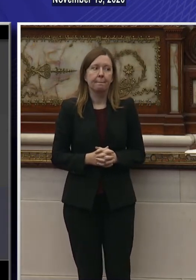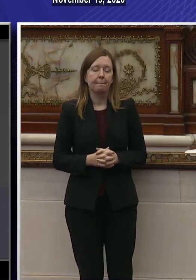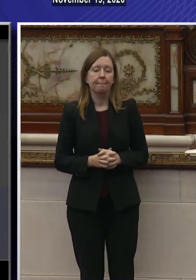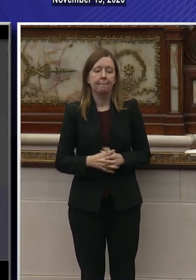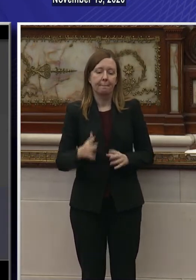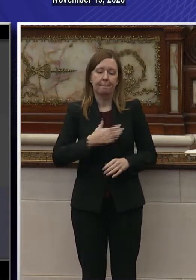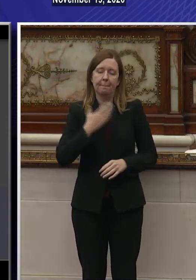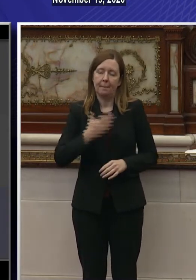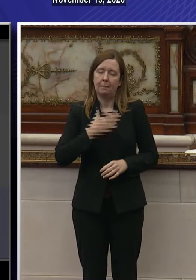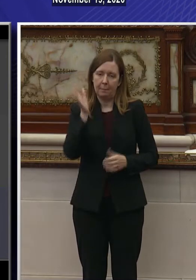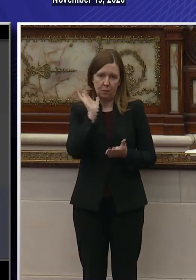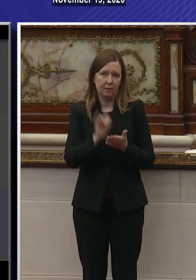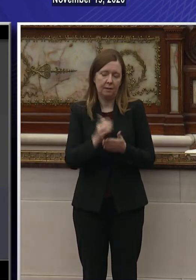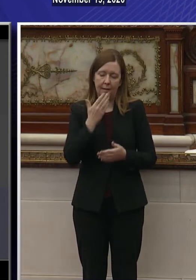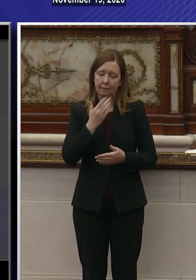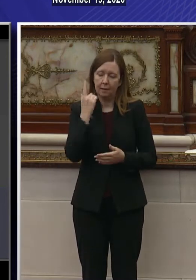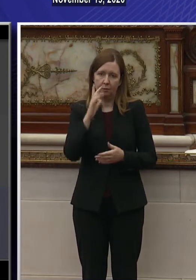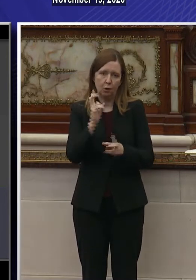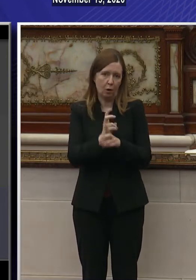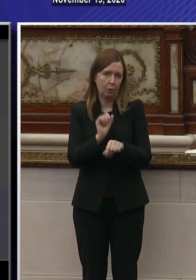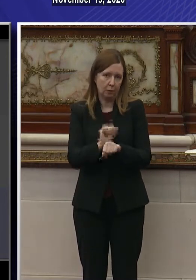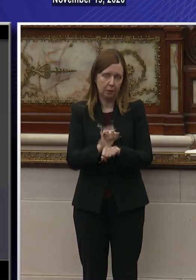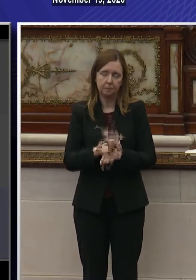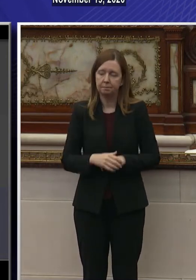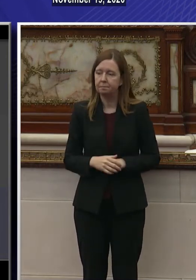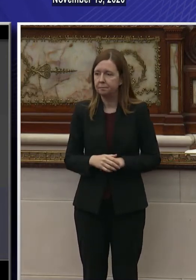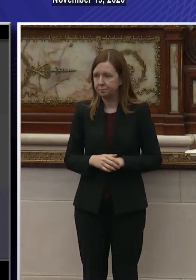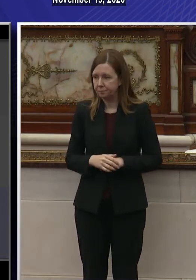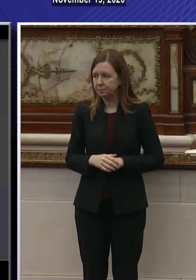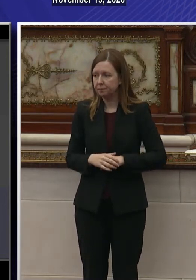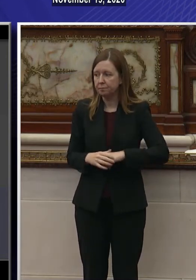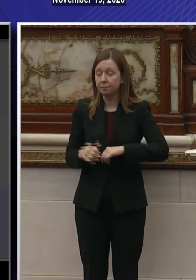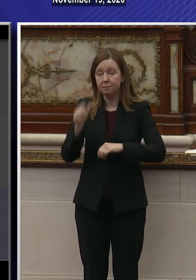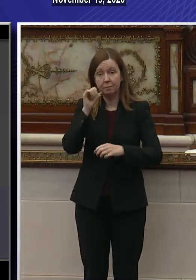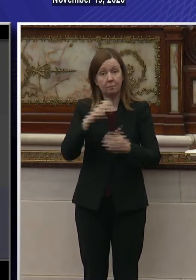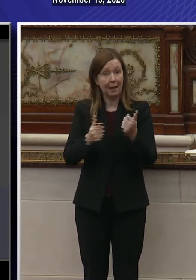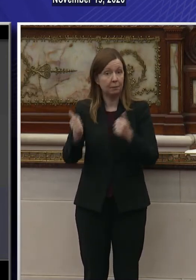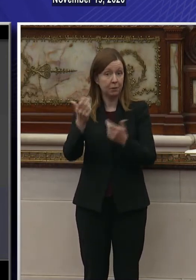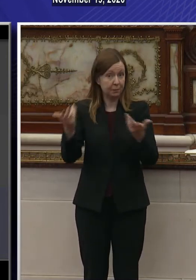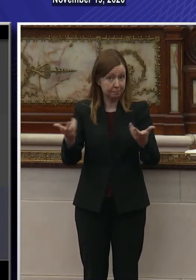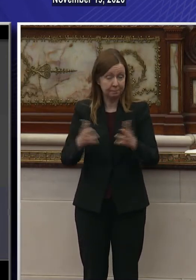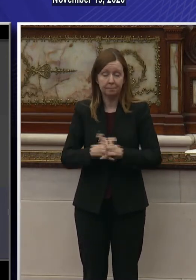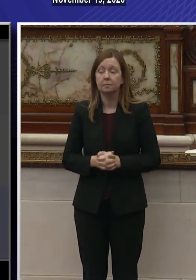I'm glad to hear that, and thank you for your hard work. Madam Chair?